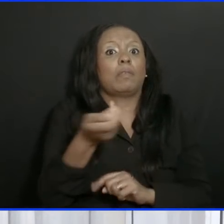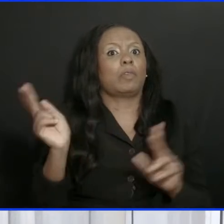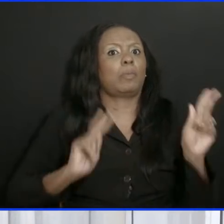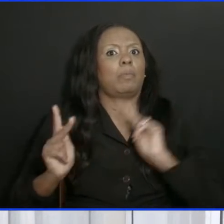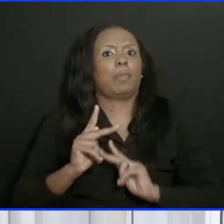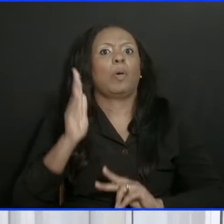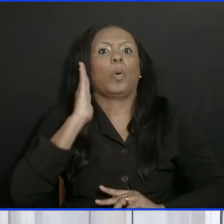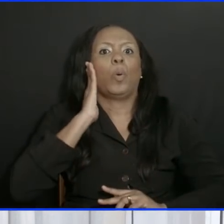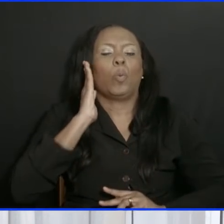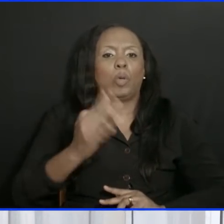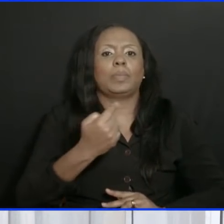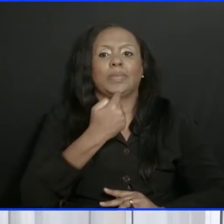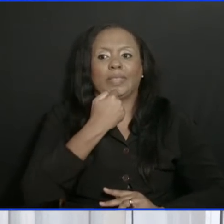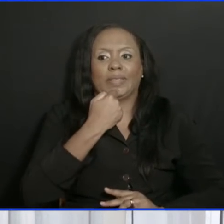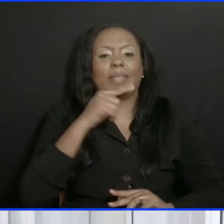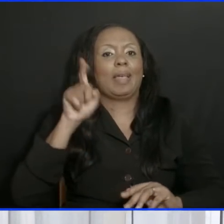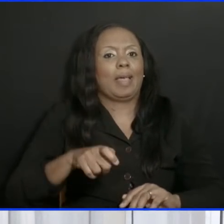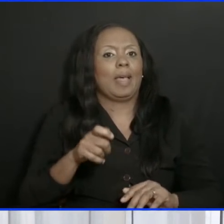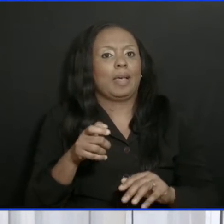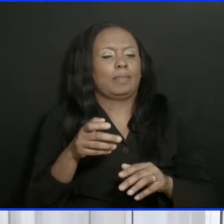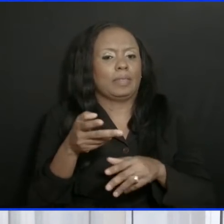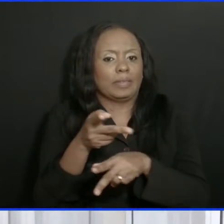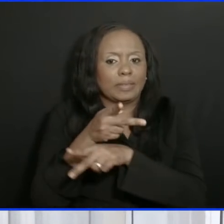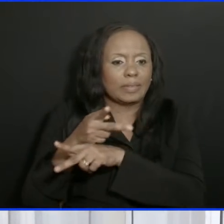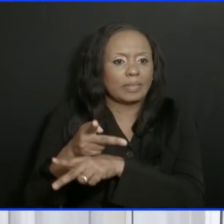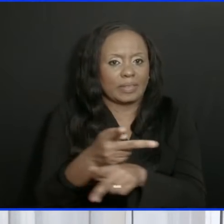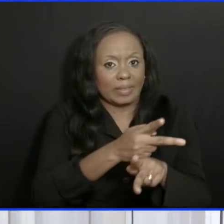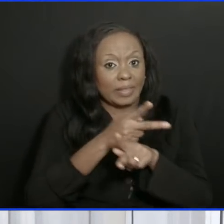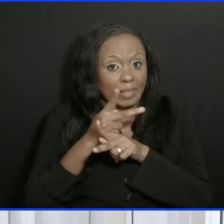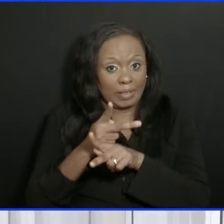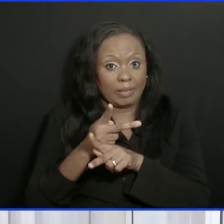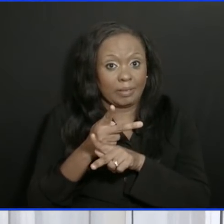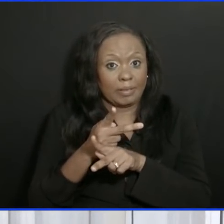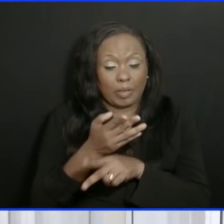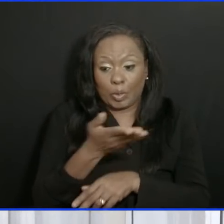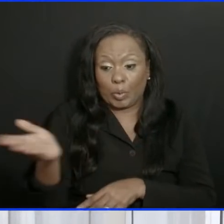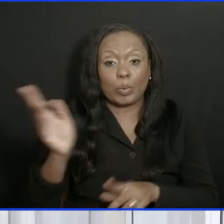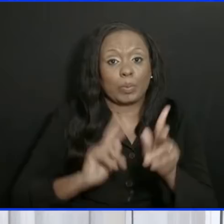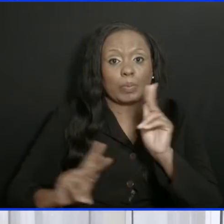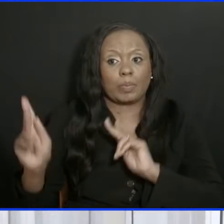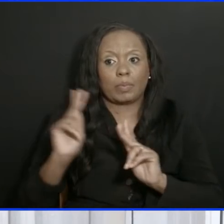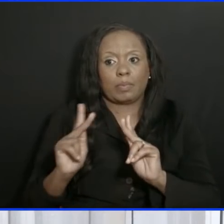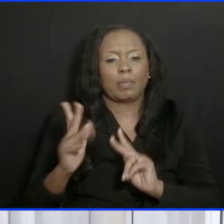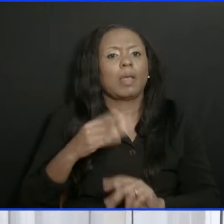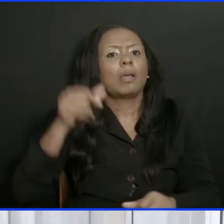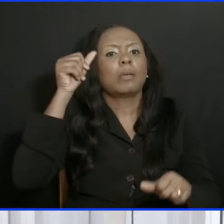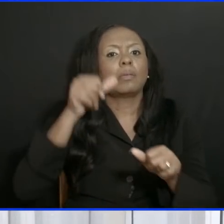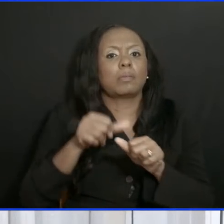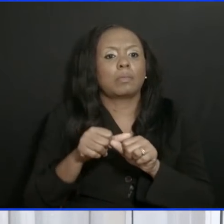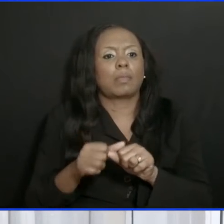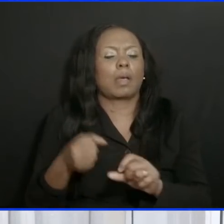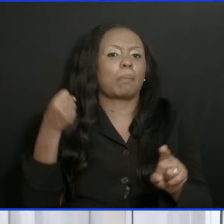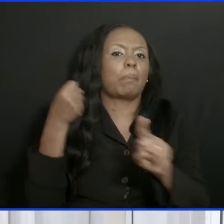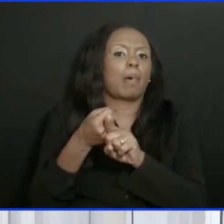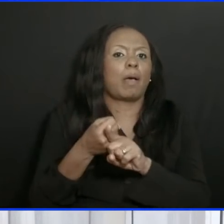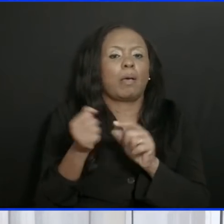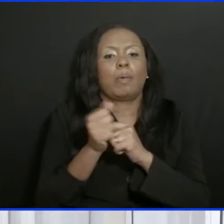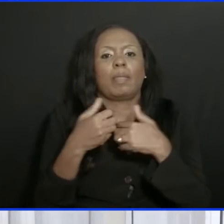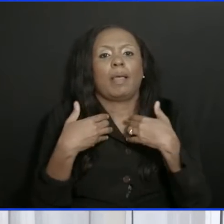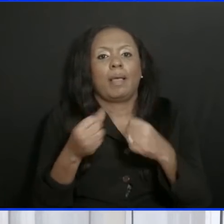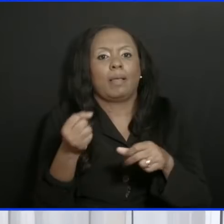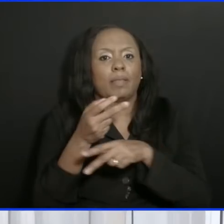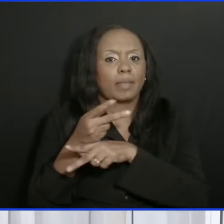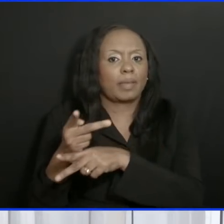take care of those persons. And we have to be concerned as well that the impact on the healthcare system, will